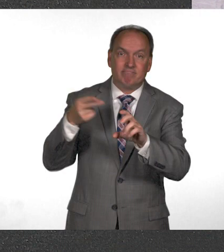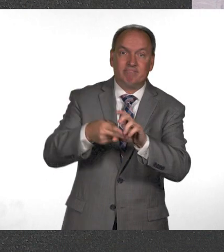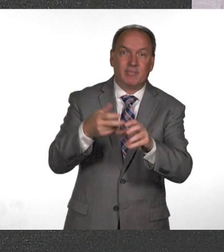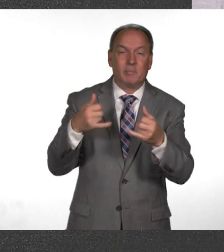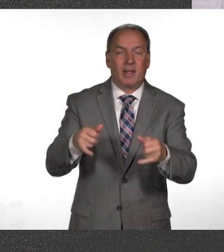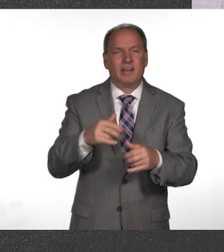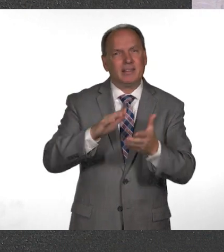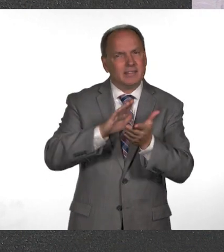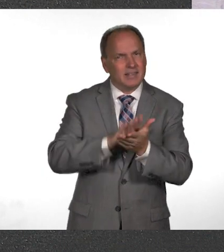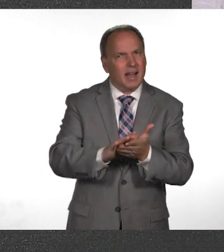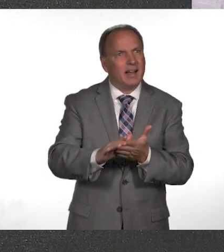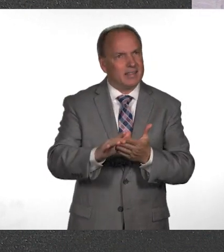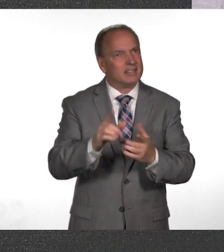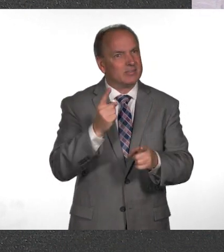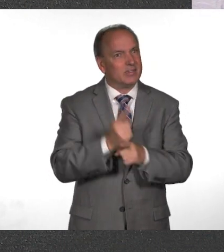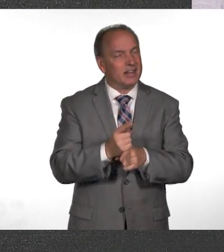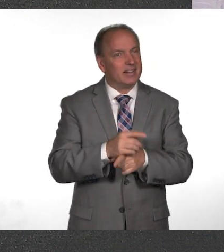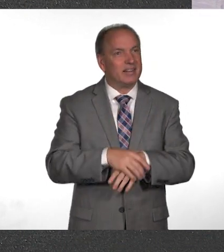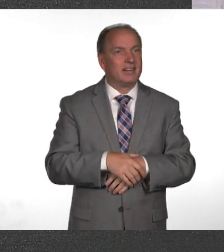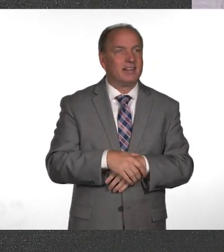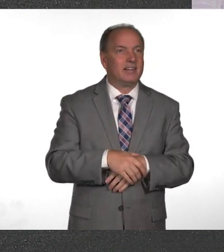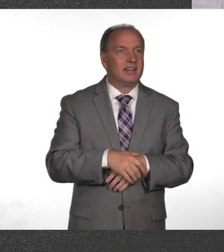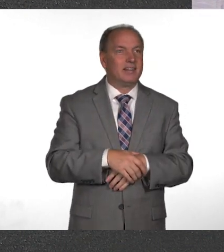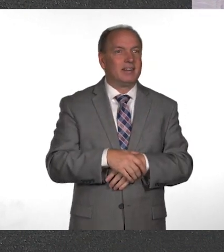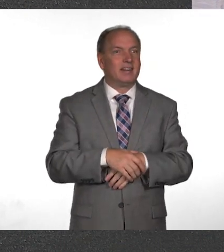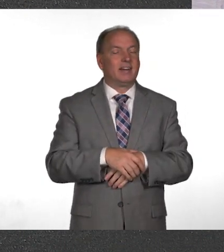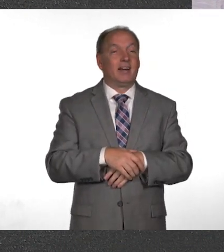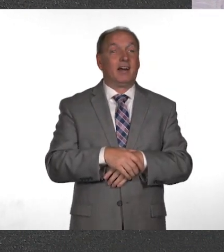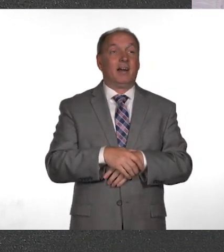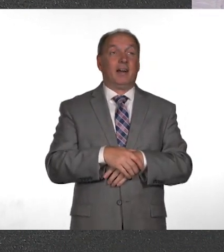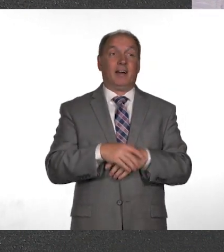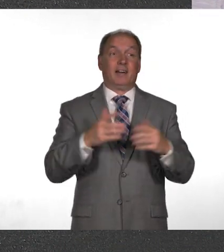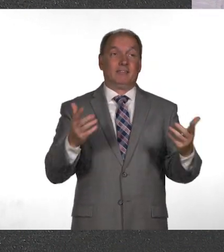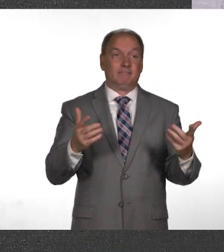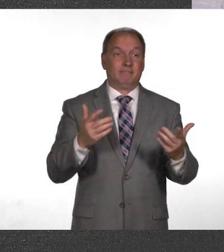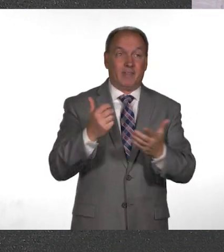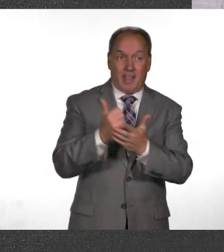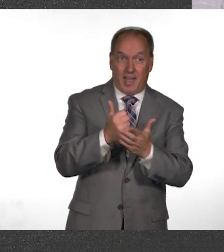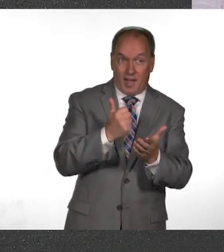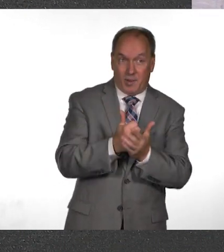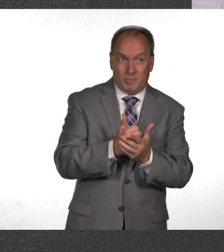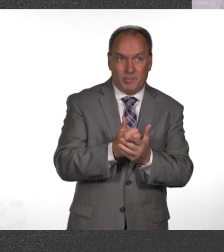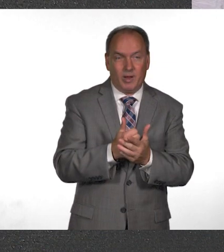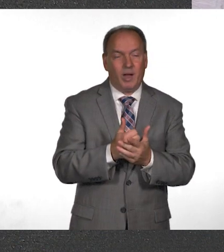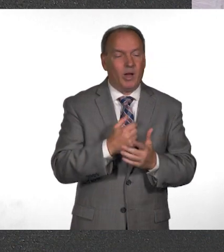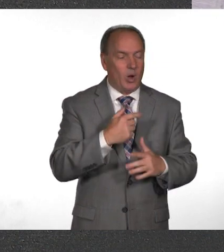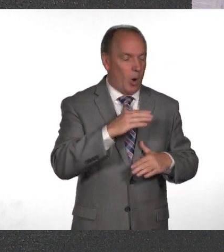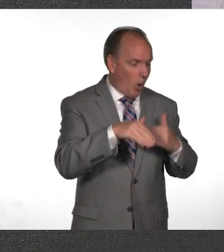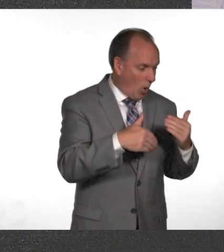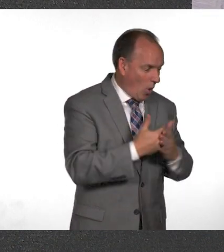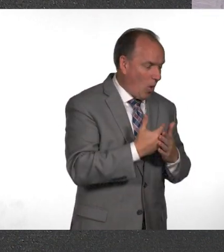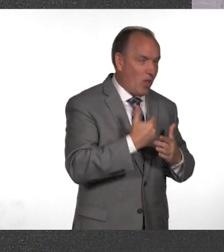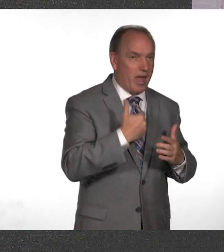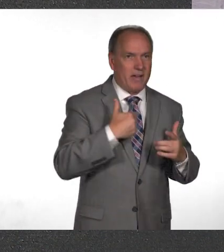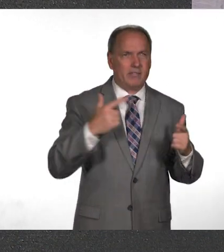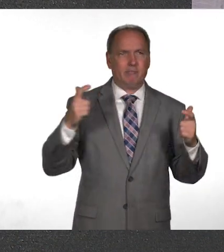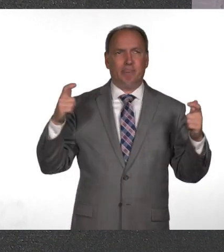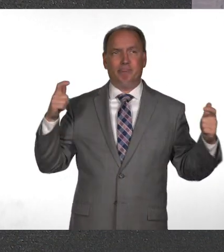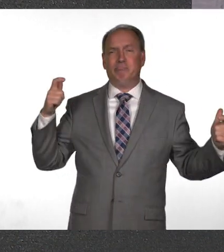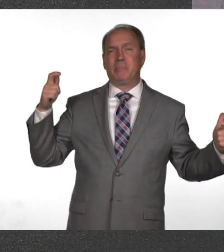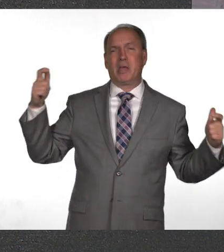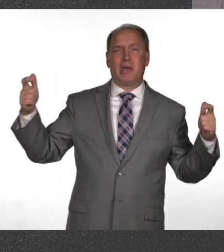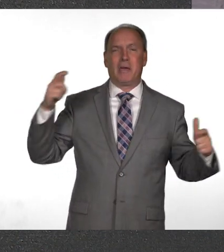That's really nice, isn't it? With a little help, we can all have